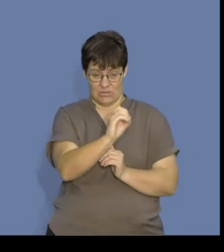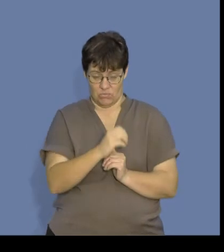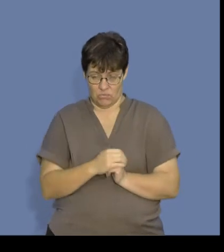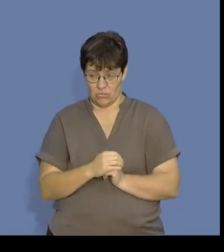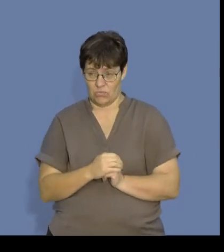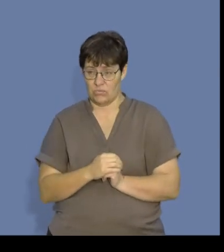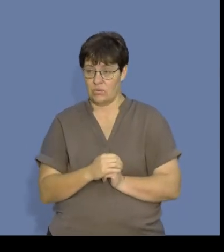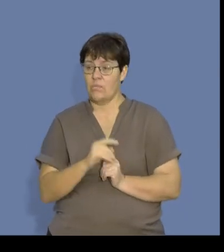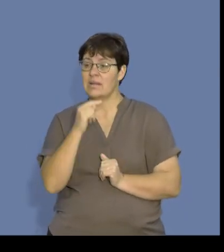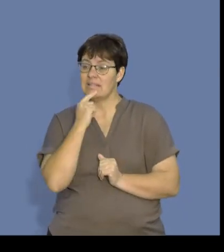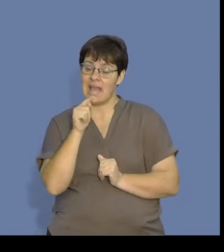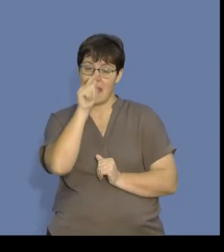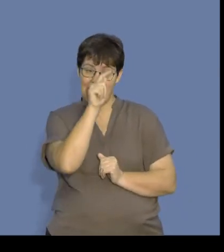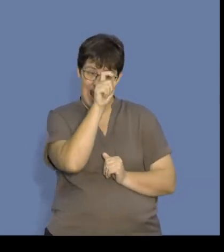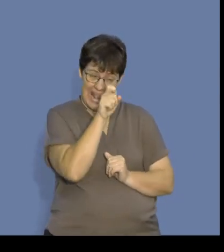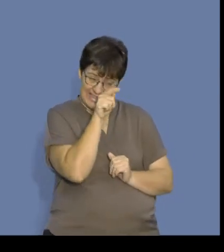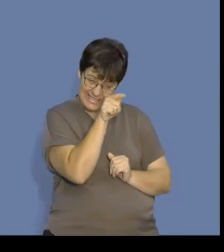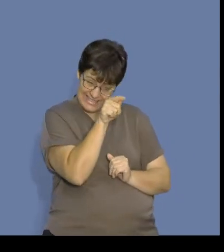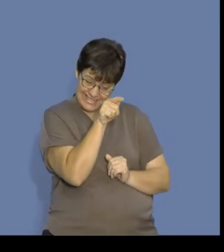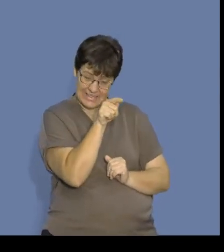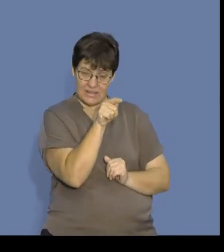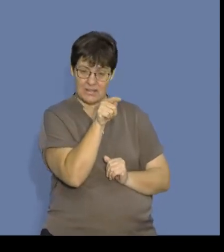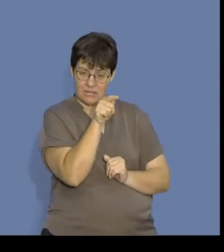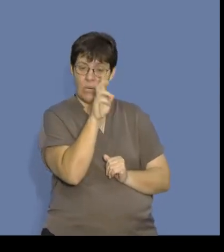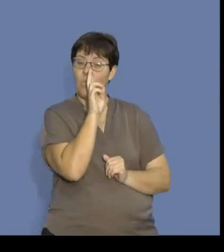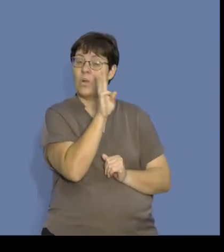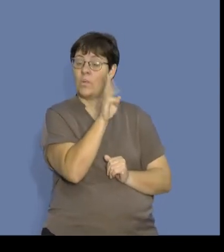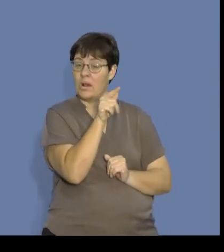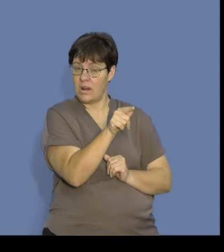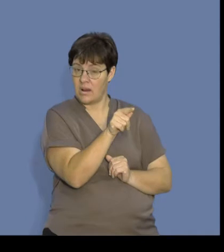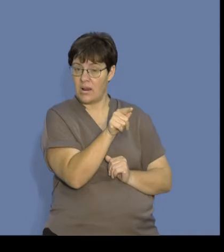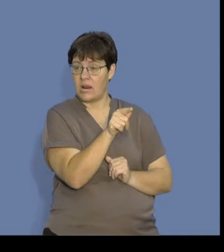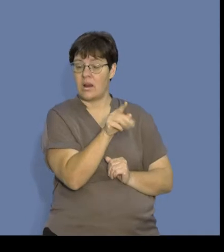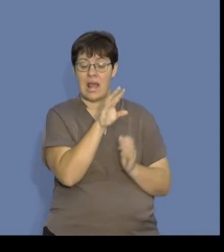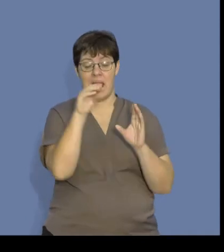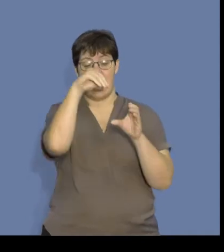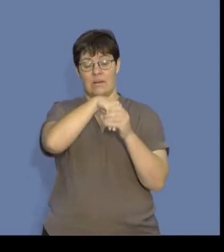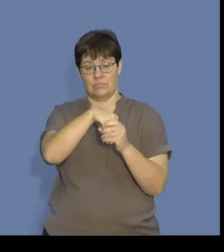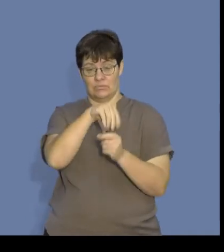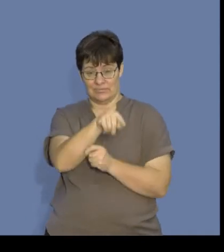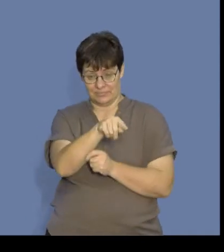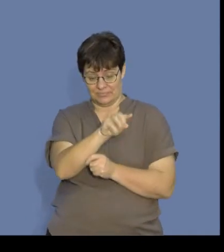right? Because remember, I did mention that the x value here will be the input value that we need